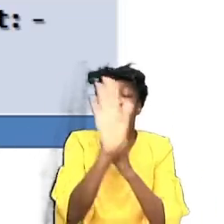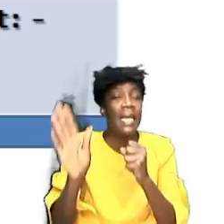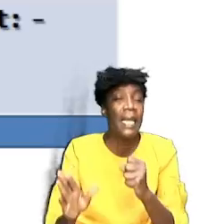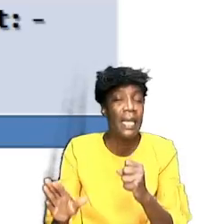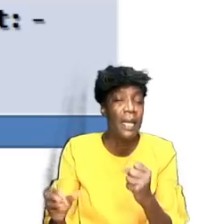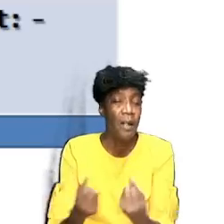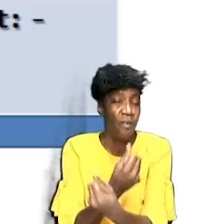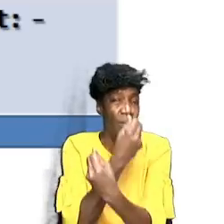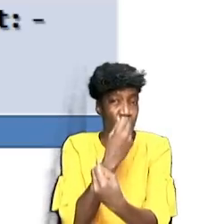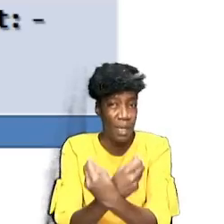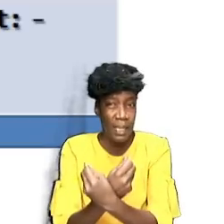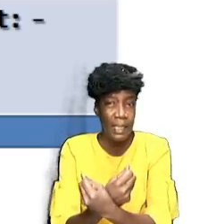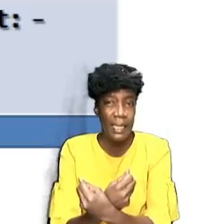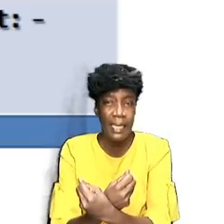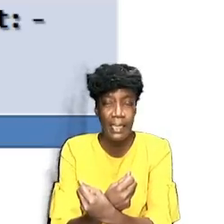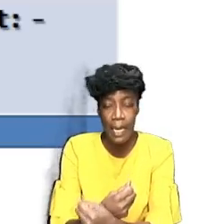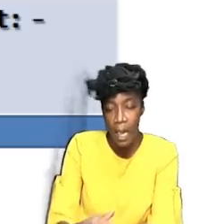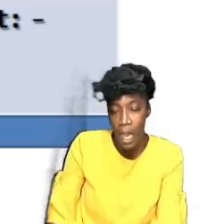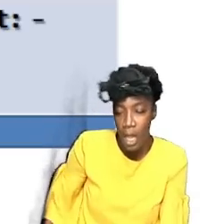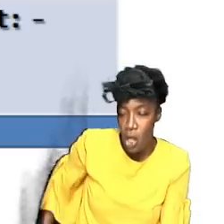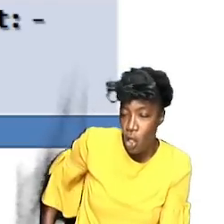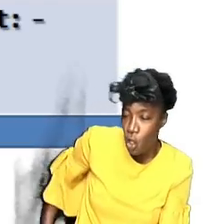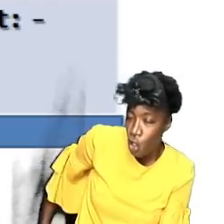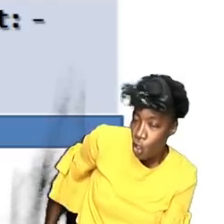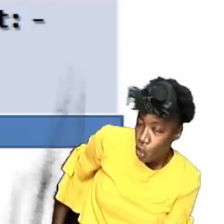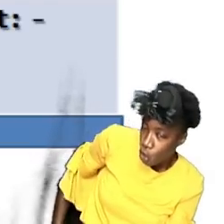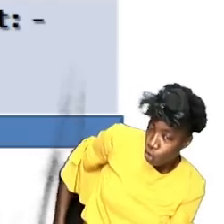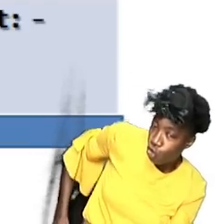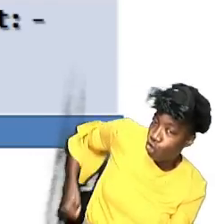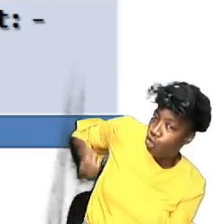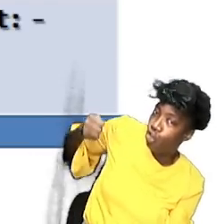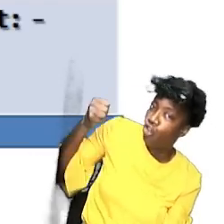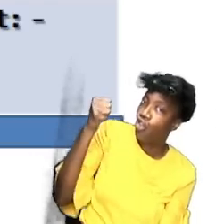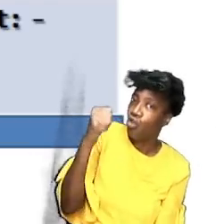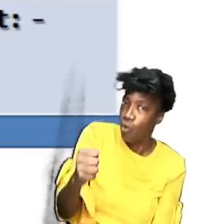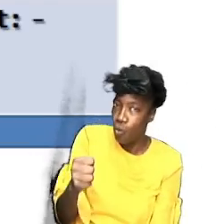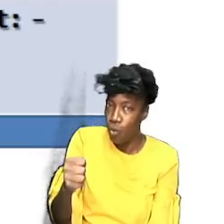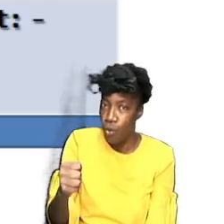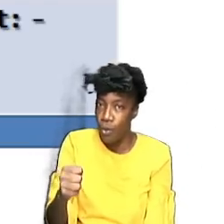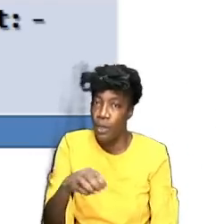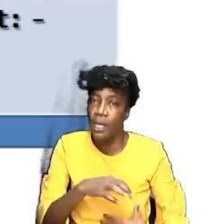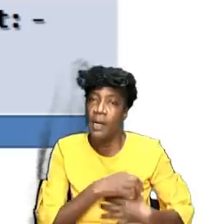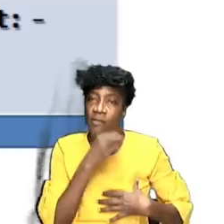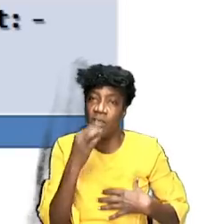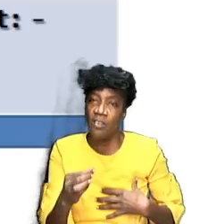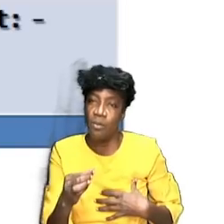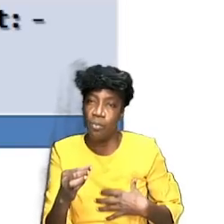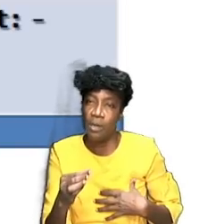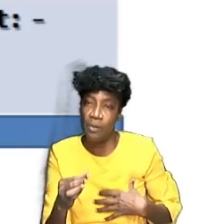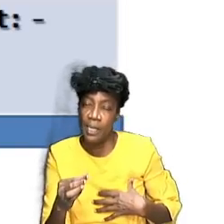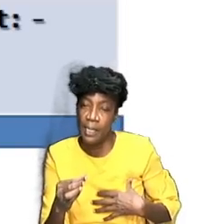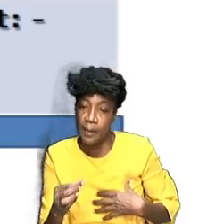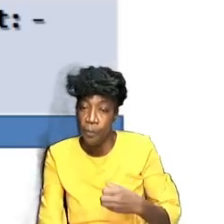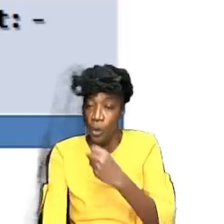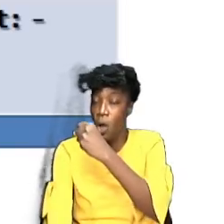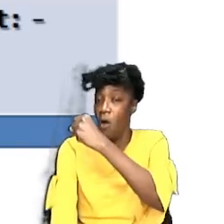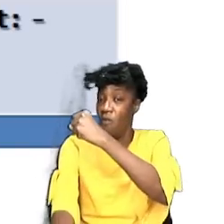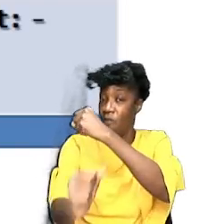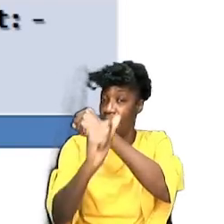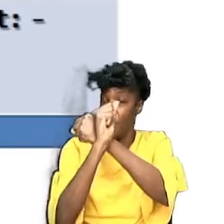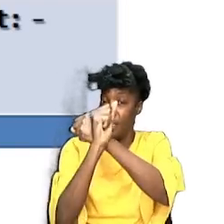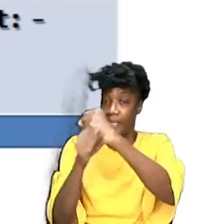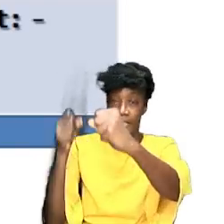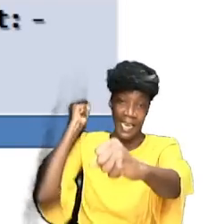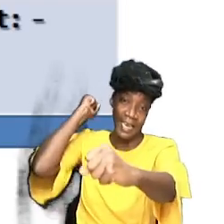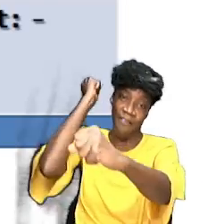bondage. And so lastly, the sword of the Spirit, amen, which is both an offensive and a defensive weapon. So say,